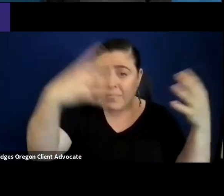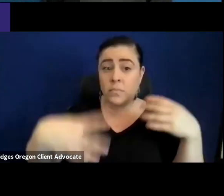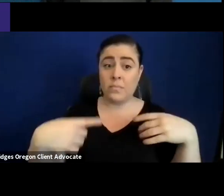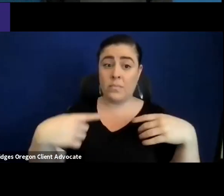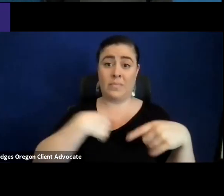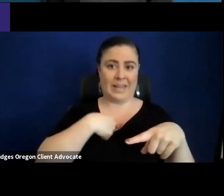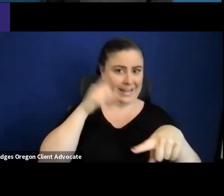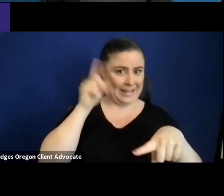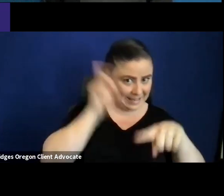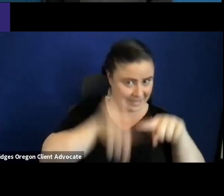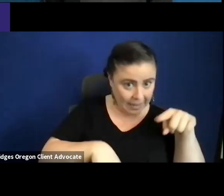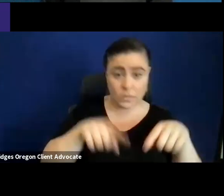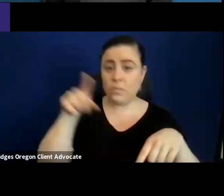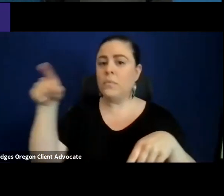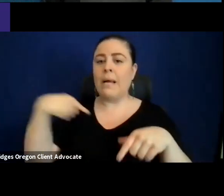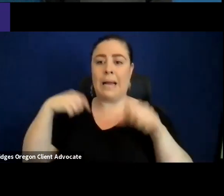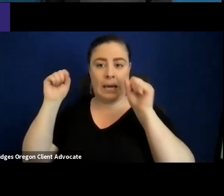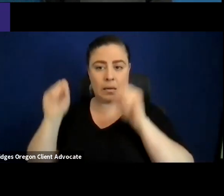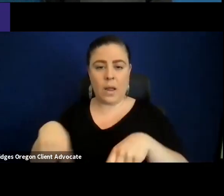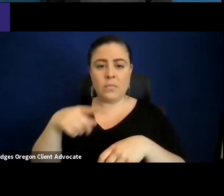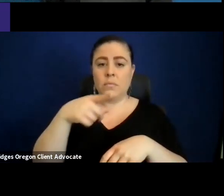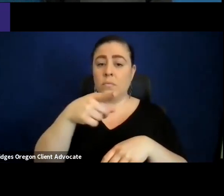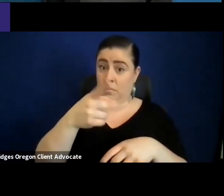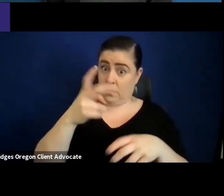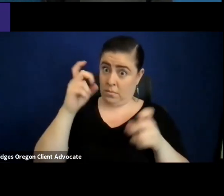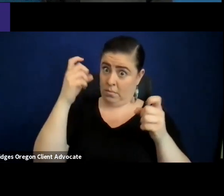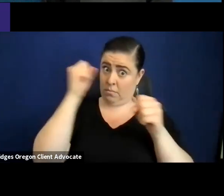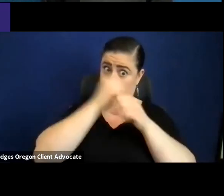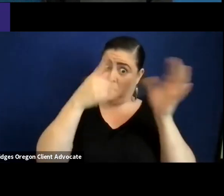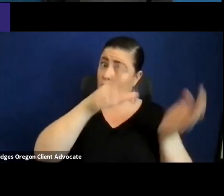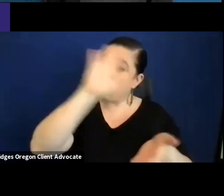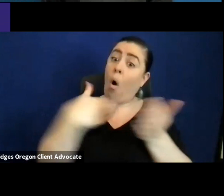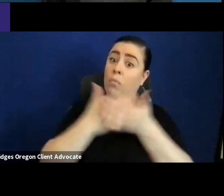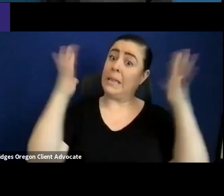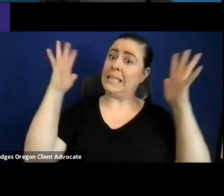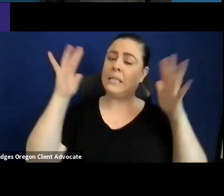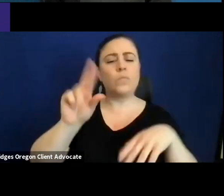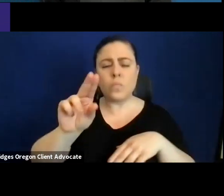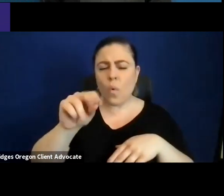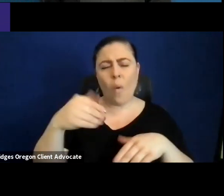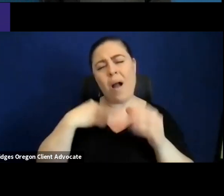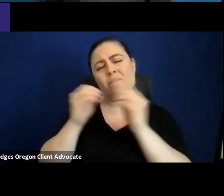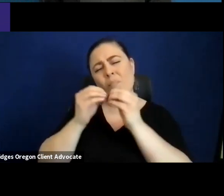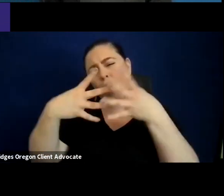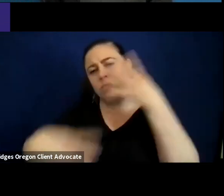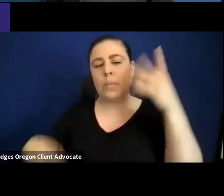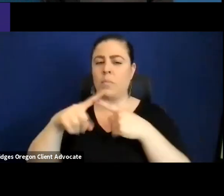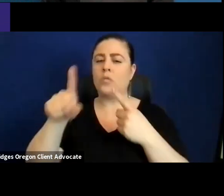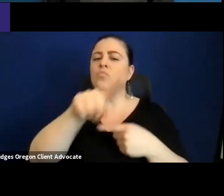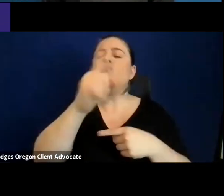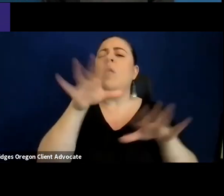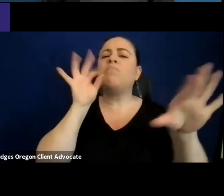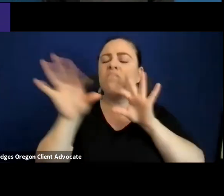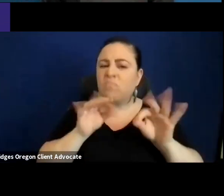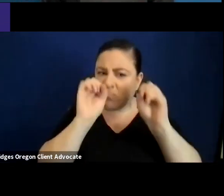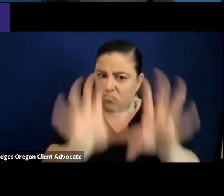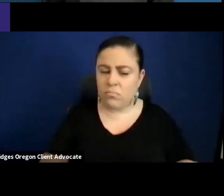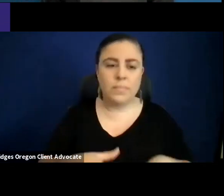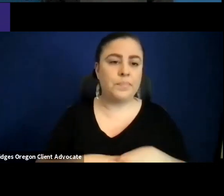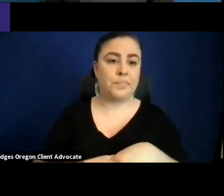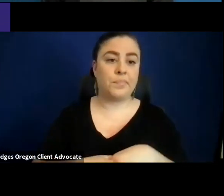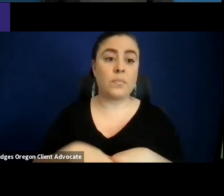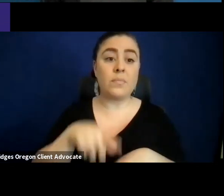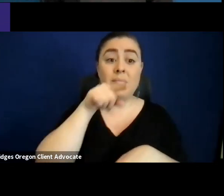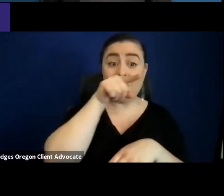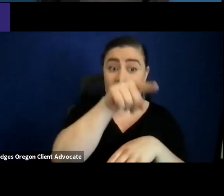There are a few examples of these that we cannot do. There's things that we can and can't. If you're saying, oh, is that all